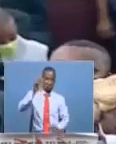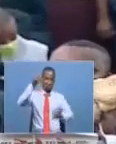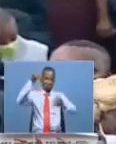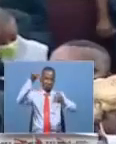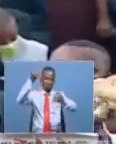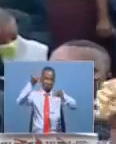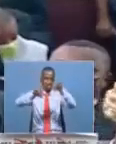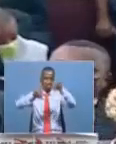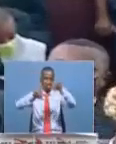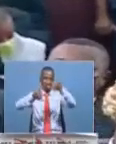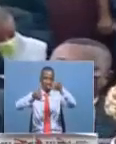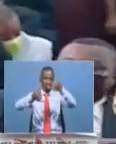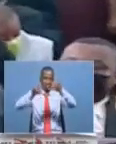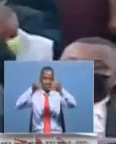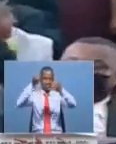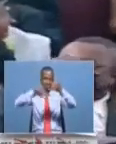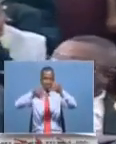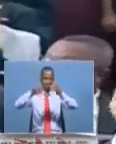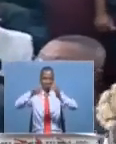ground C.